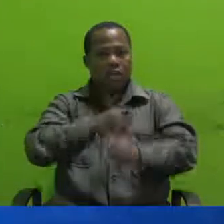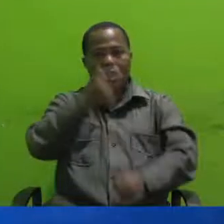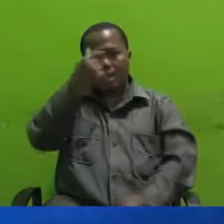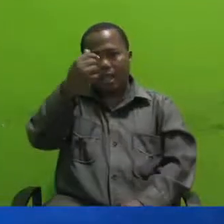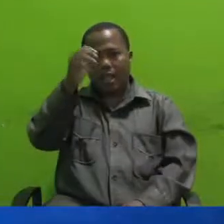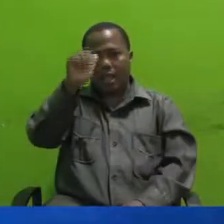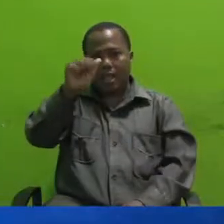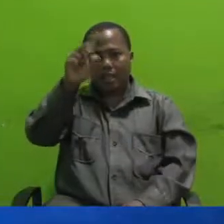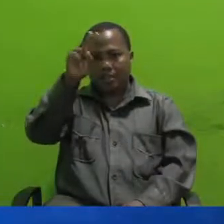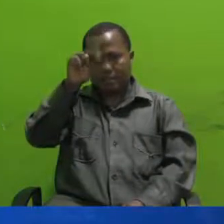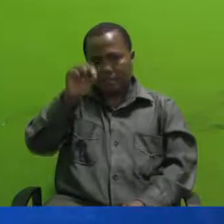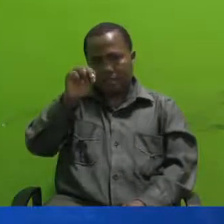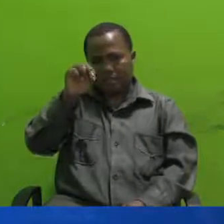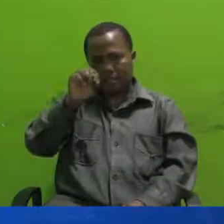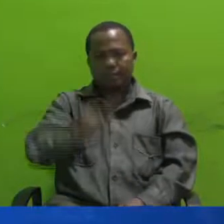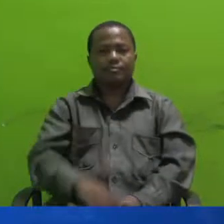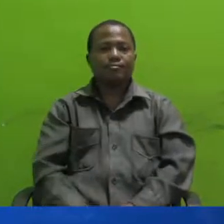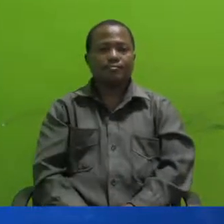tangent A.